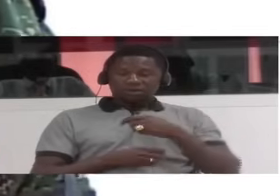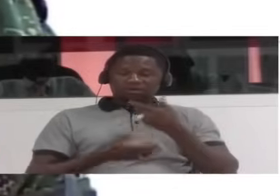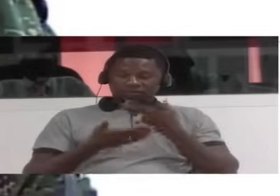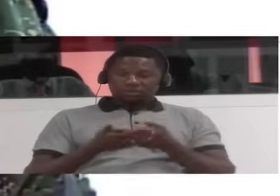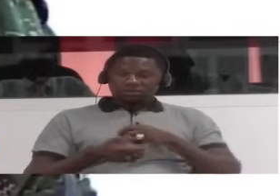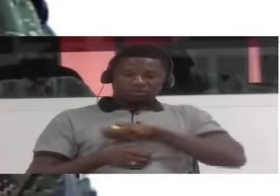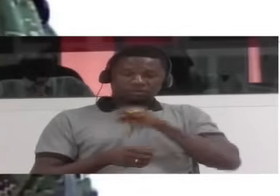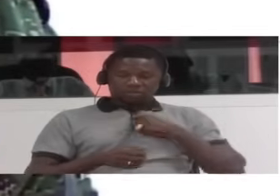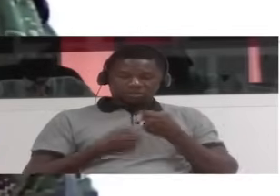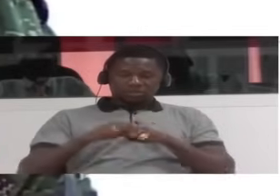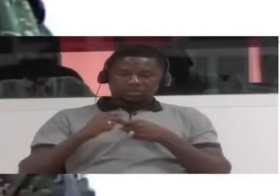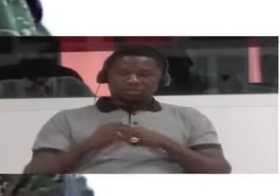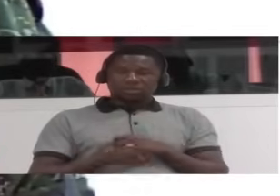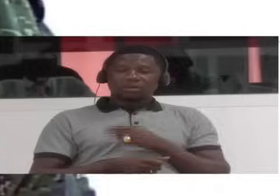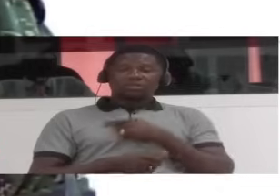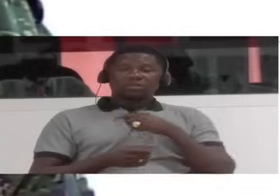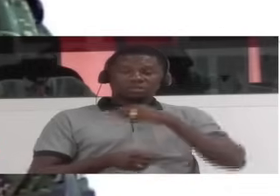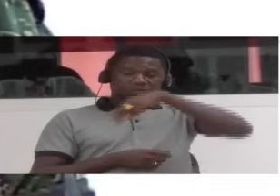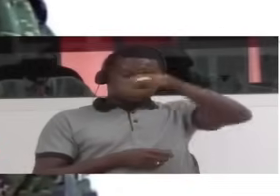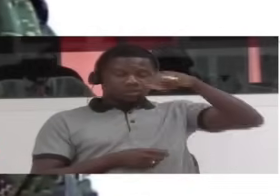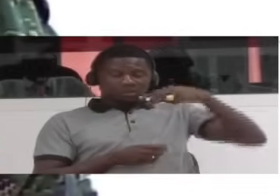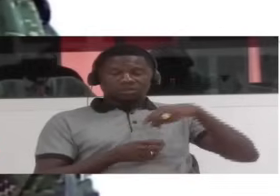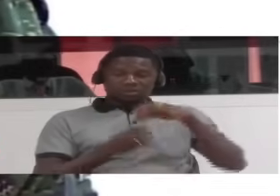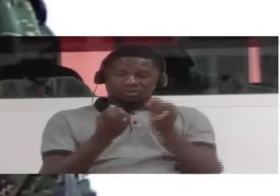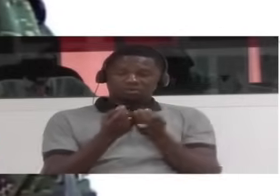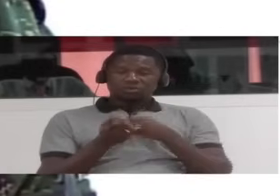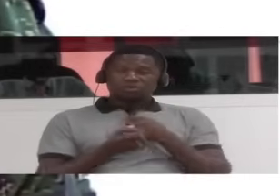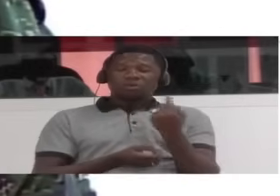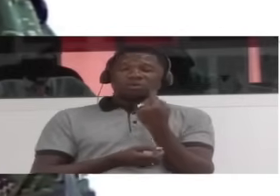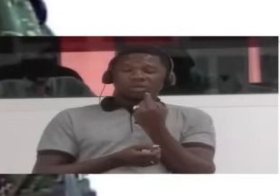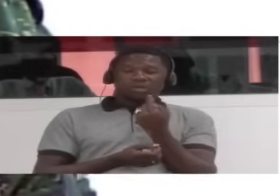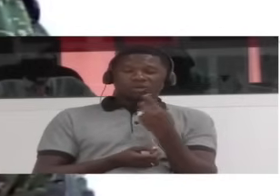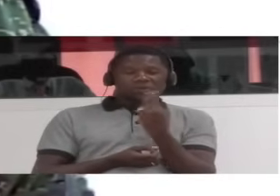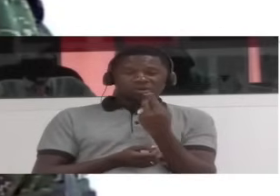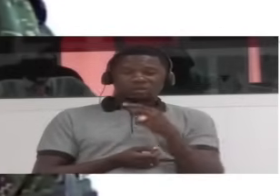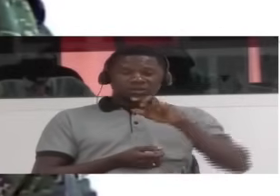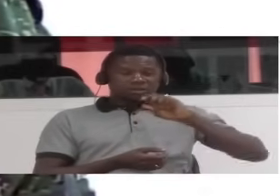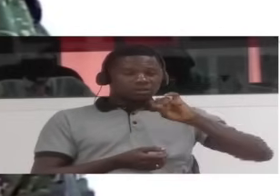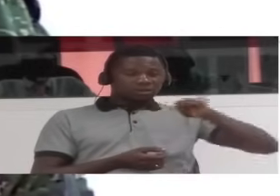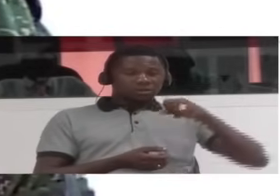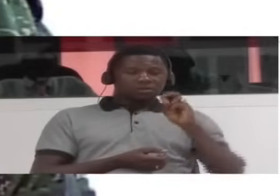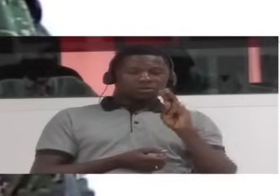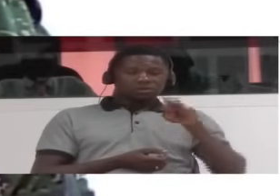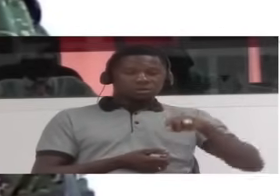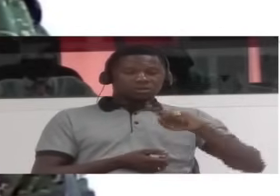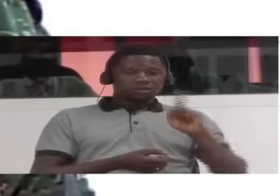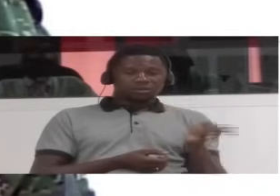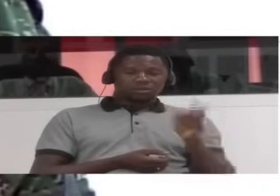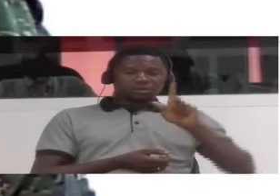was this patrol team of junglers, only consist of only junglers, who were myself,